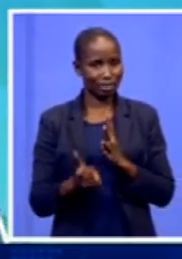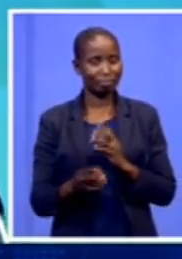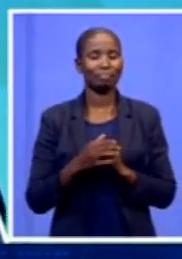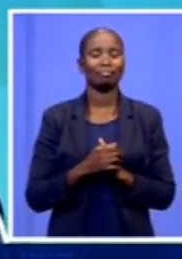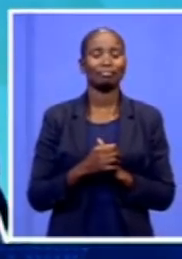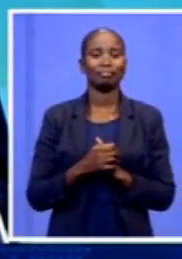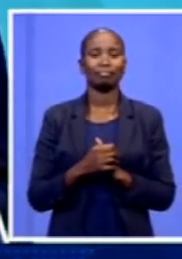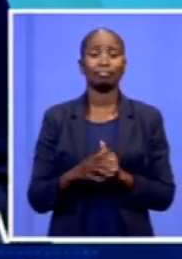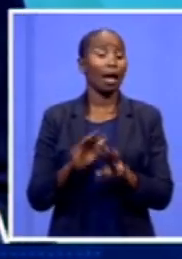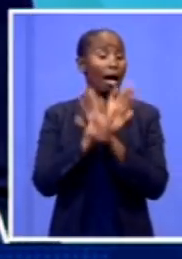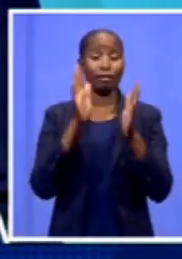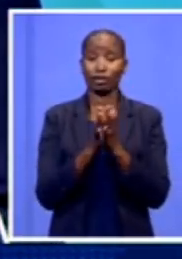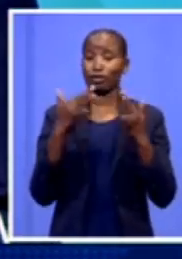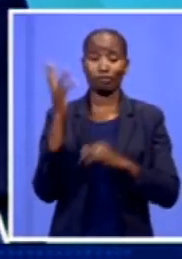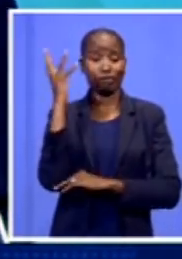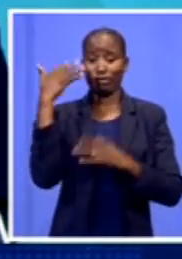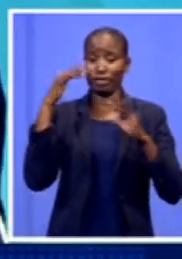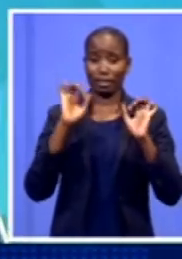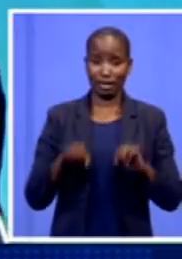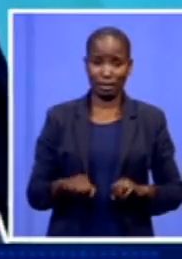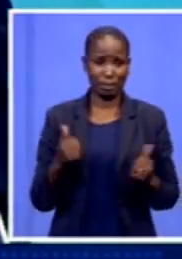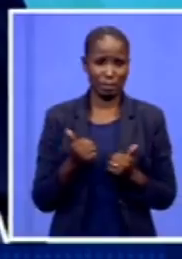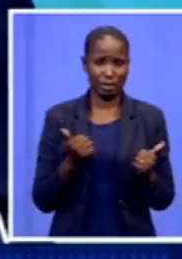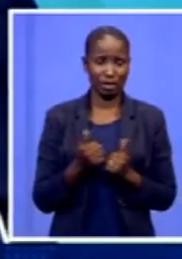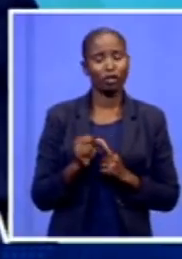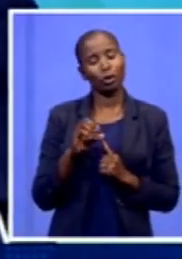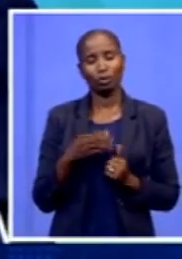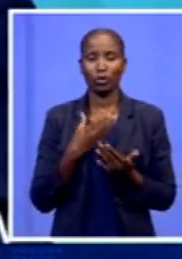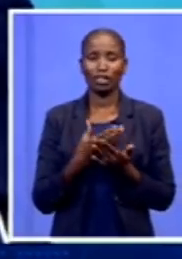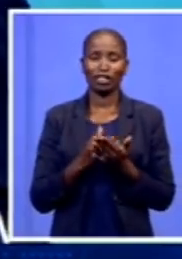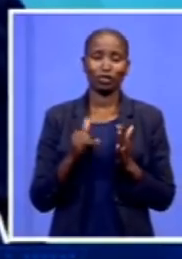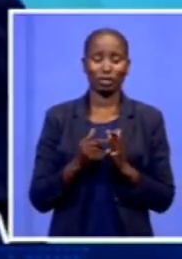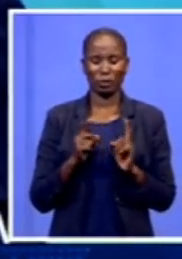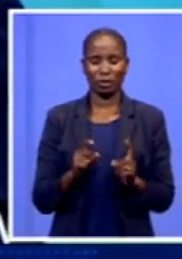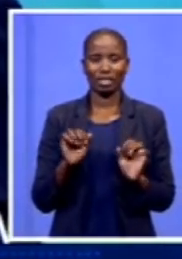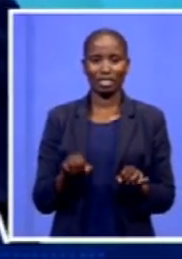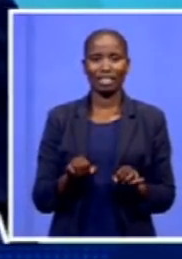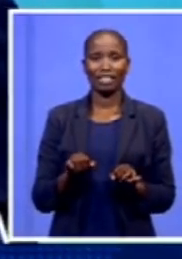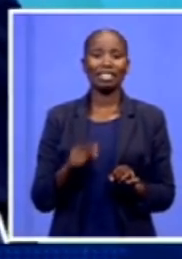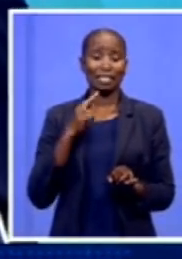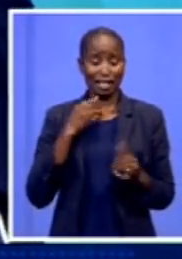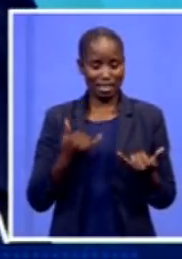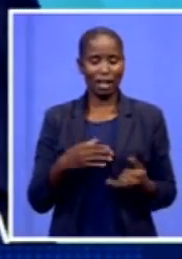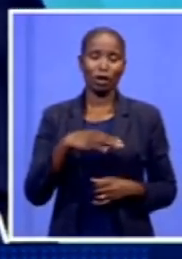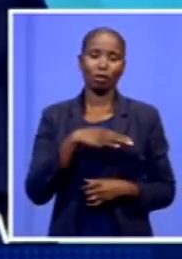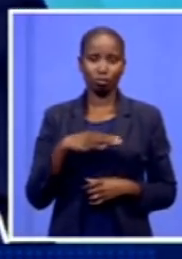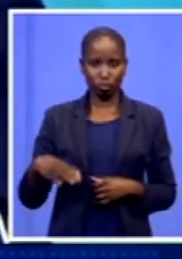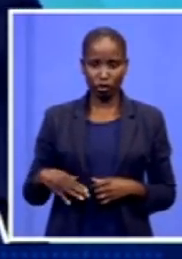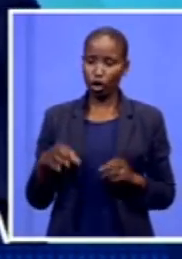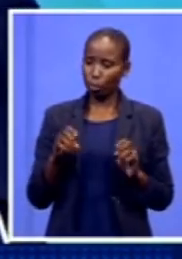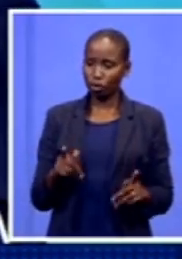shall cut to the chase. I think this is an unprecedented opportunity for cooperation between Europe and Africa.